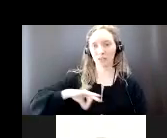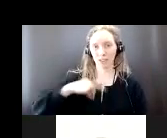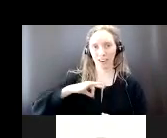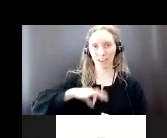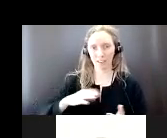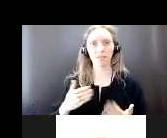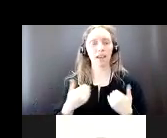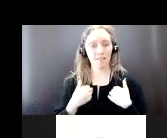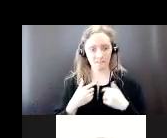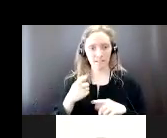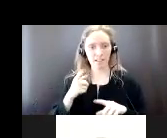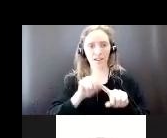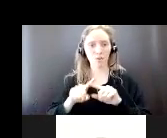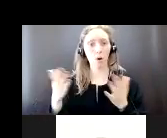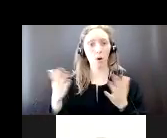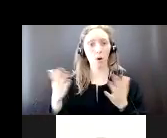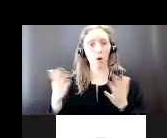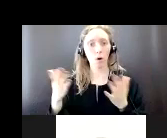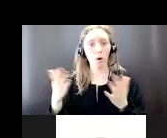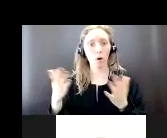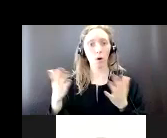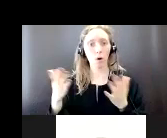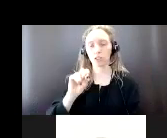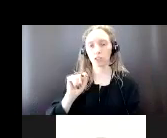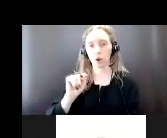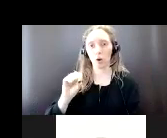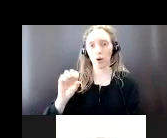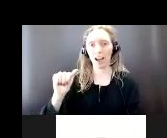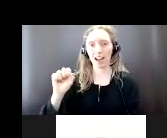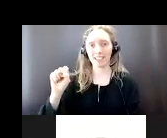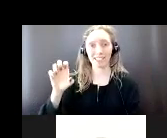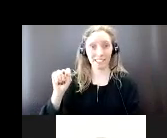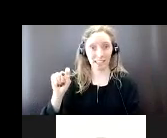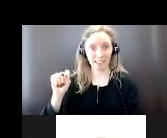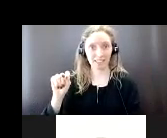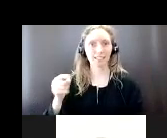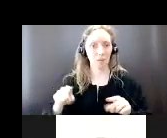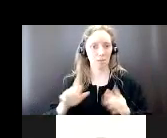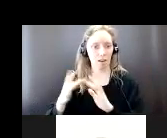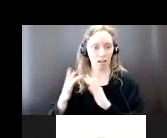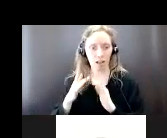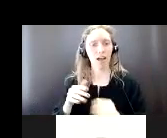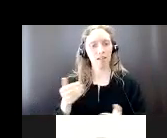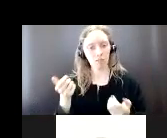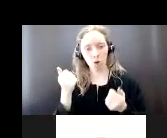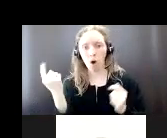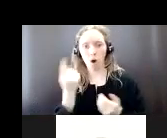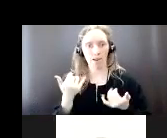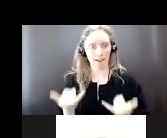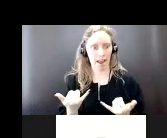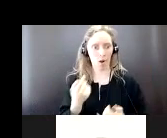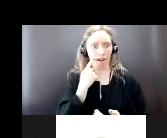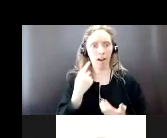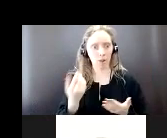time I read the newspaper, there's something new. And there's knowing that people are interested in these types of crypto